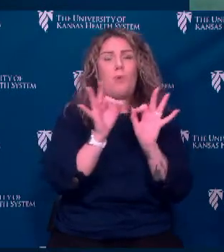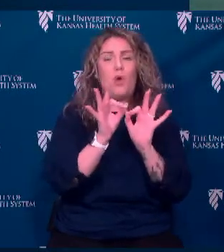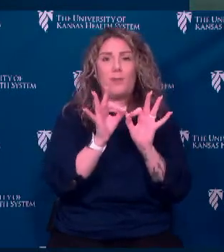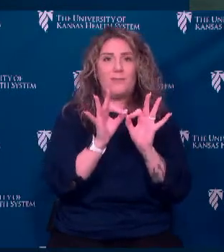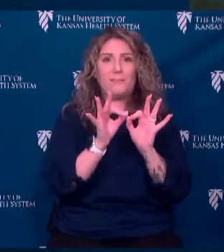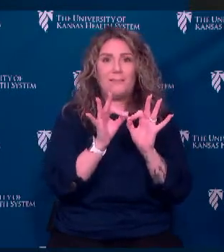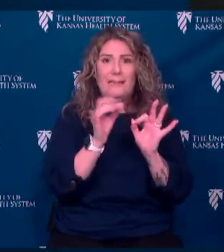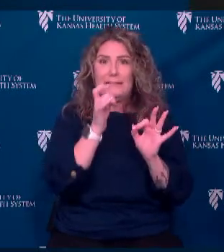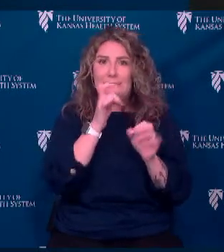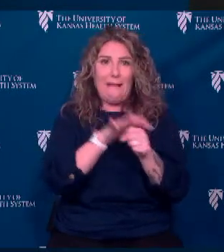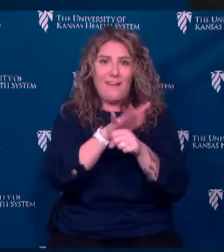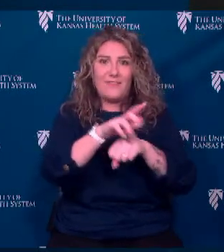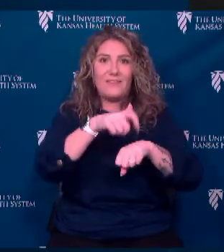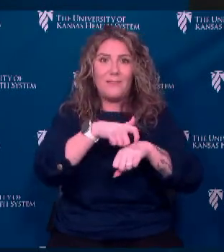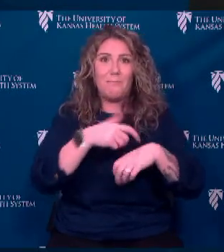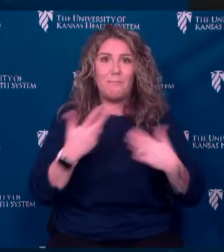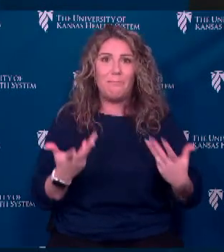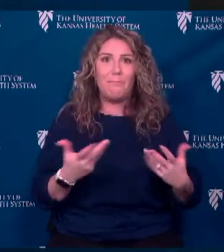late.